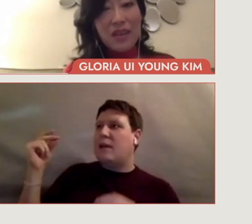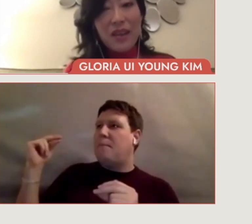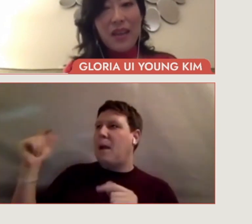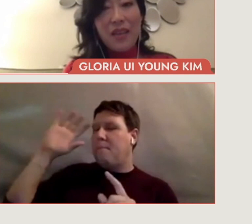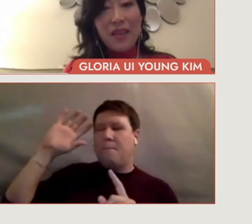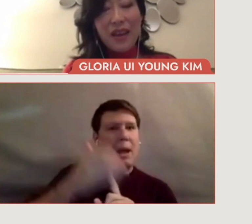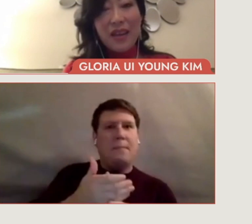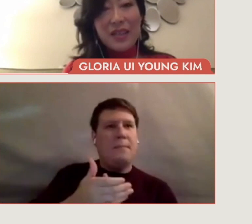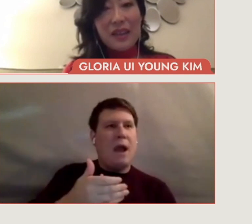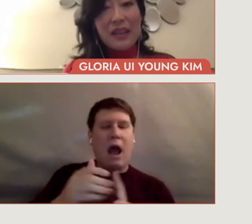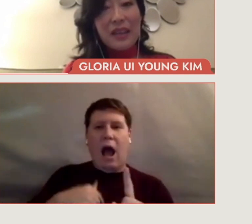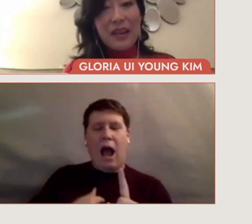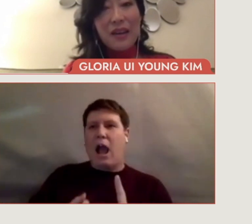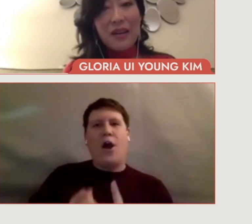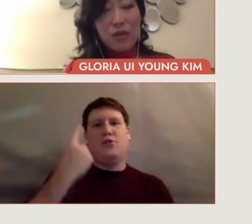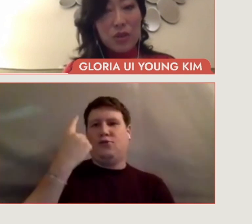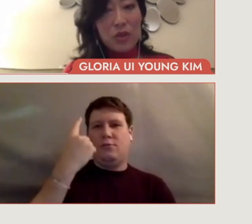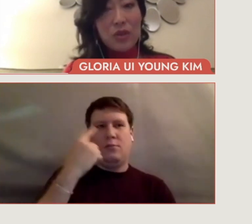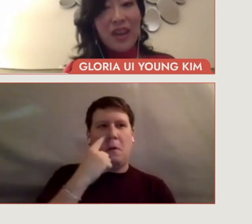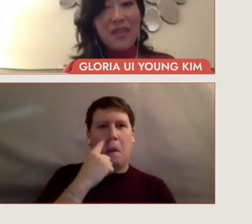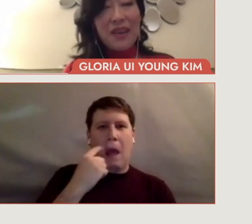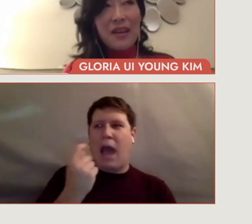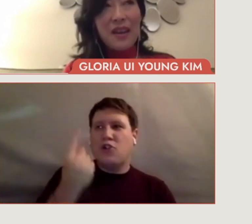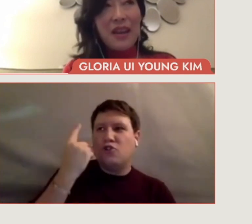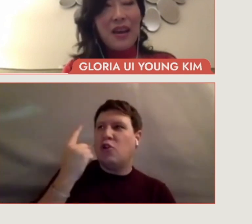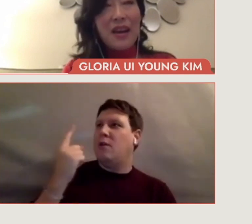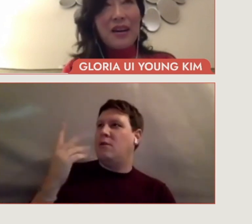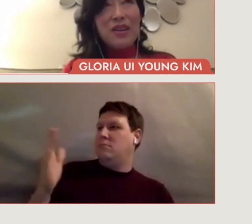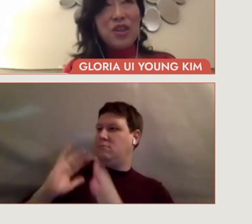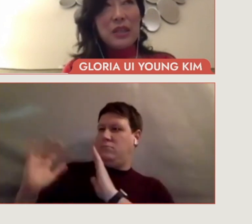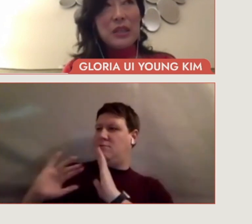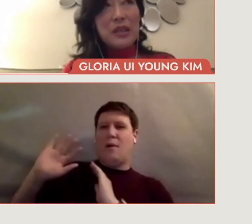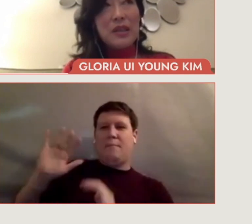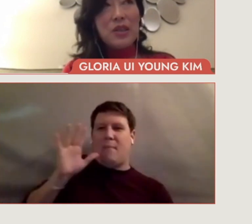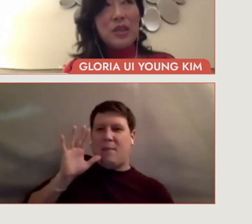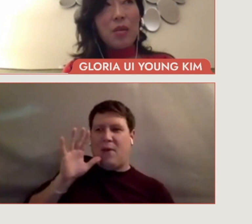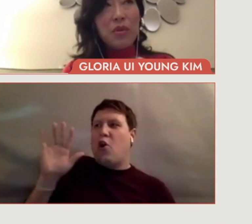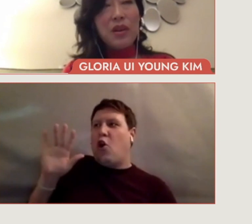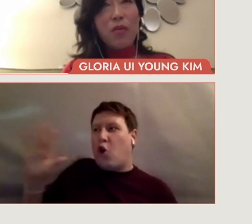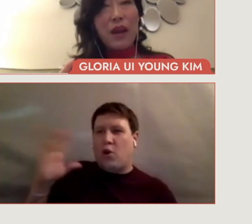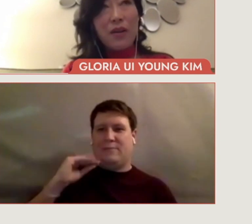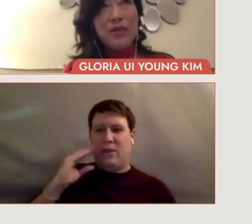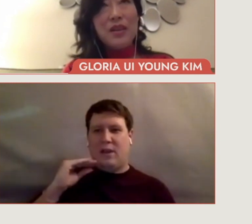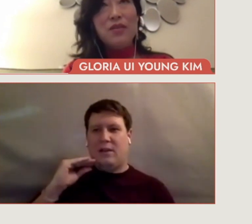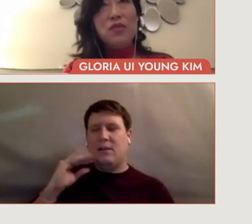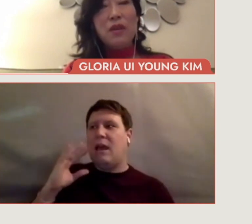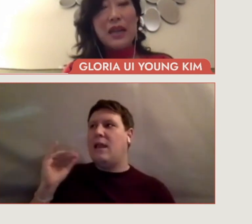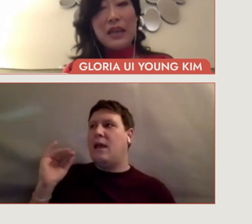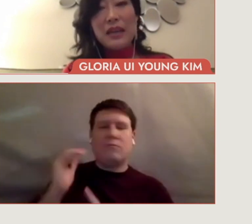me that I suddenly understood. And then just stumbling around